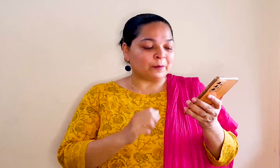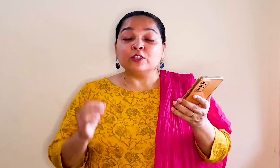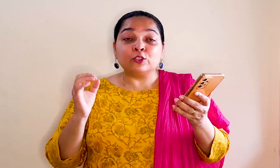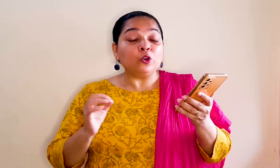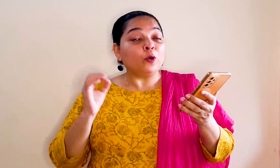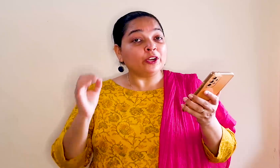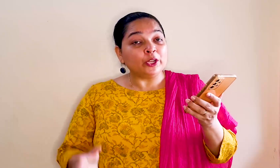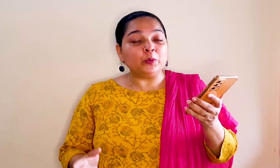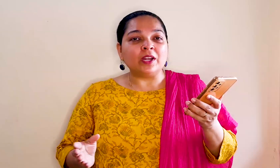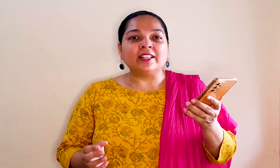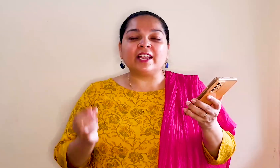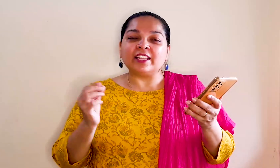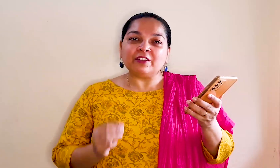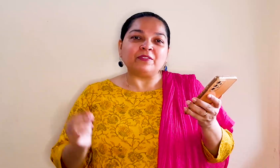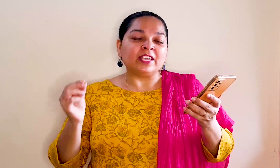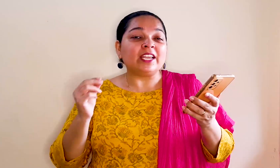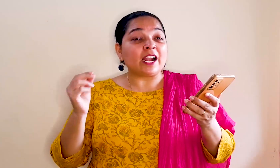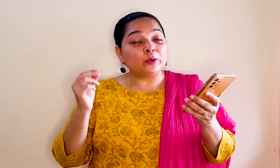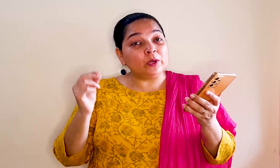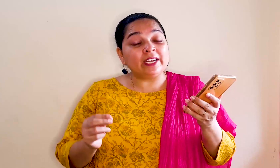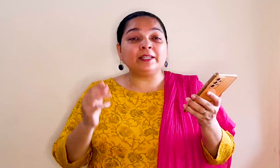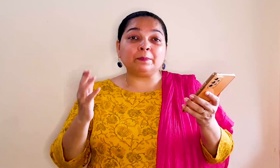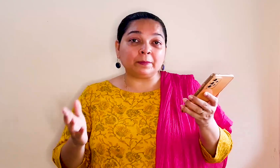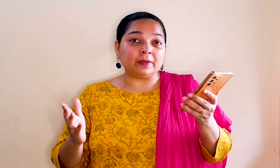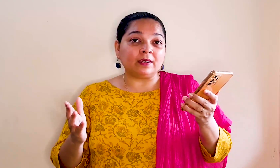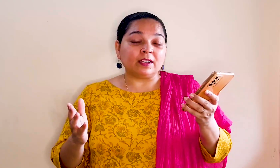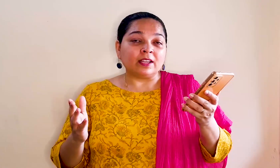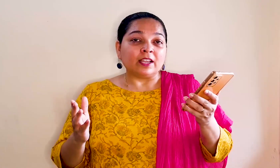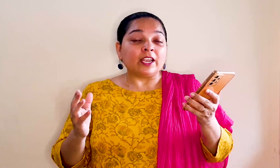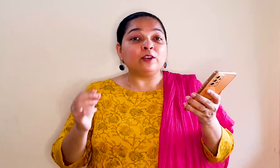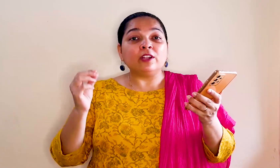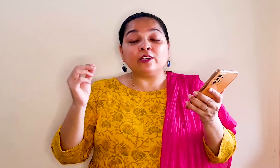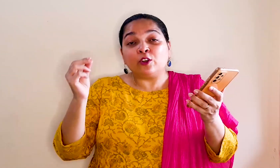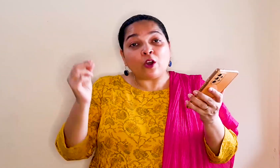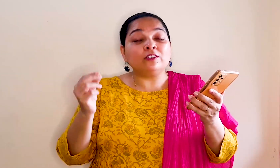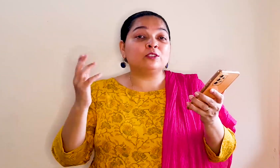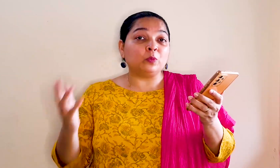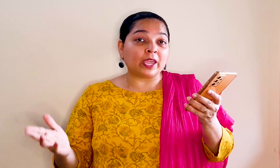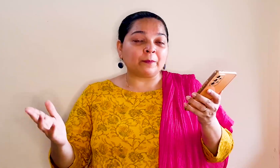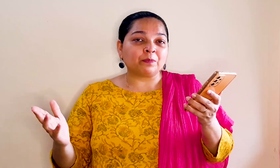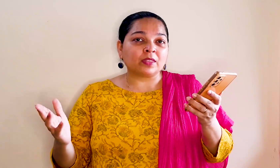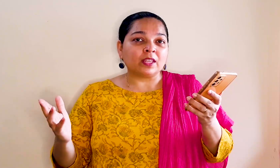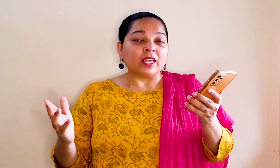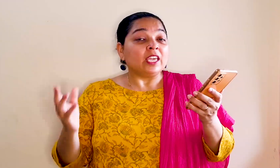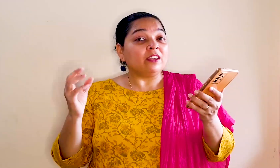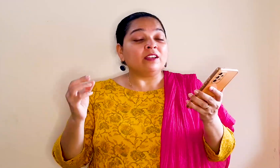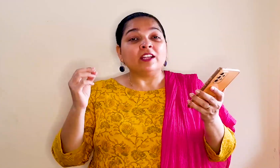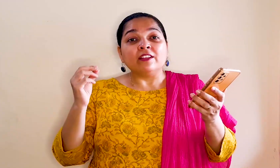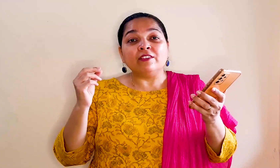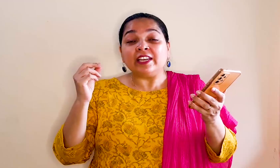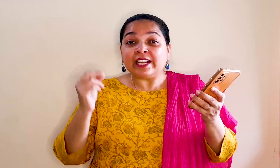Hallelujah. Solomon knew that if he had to lead the people in God's way,